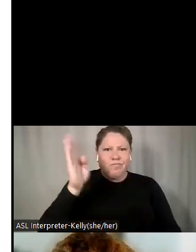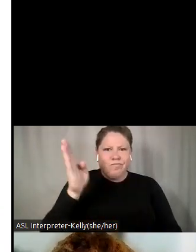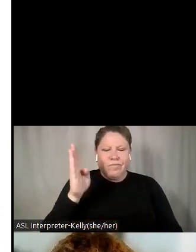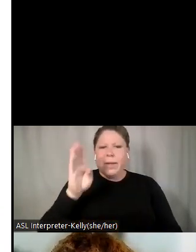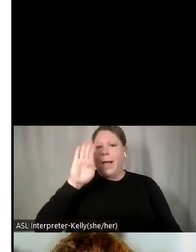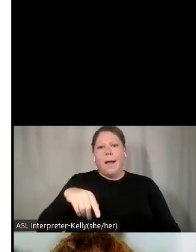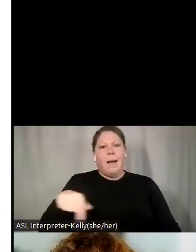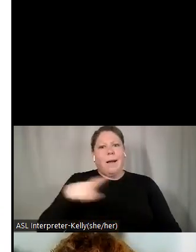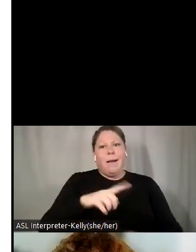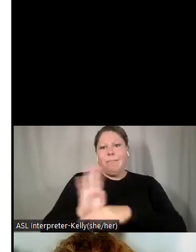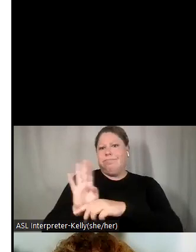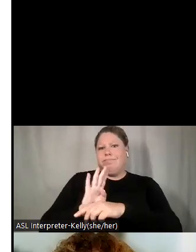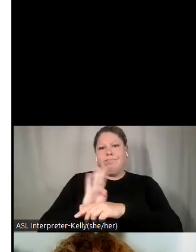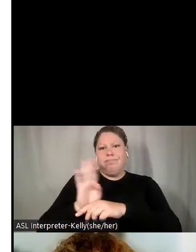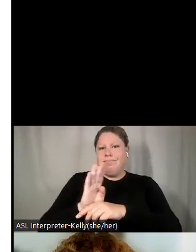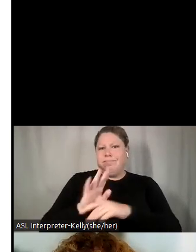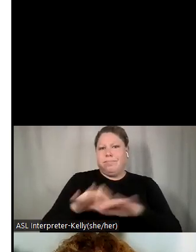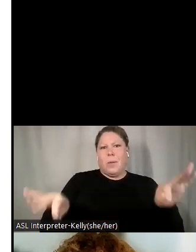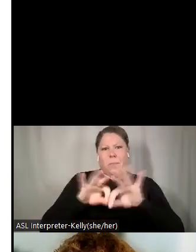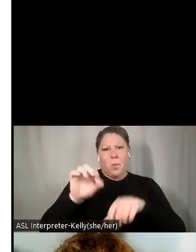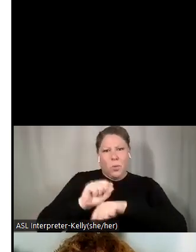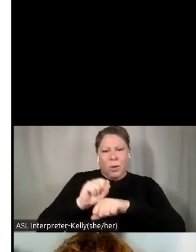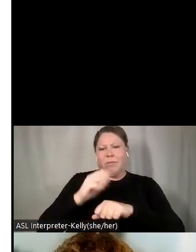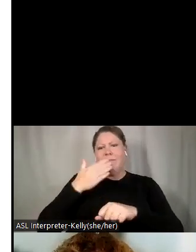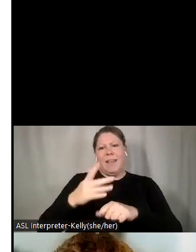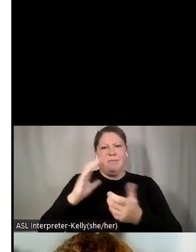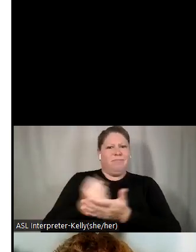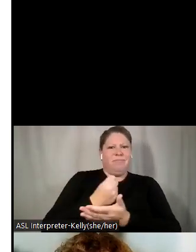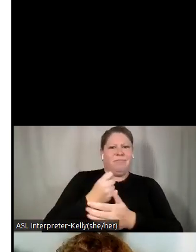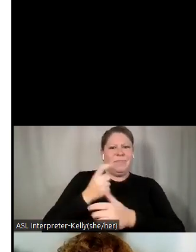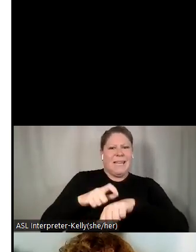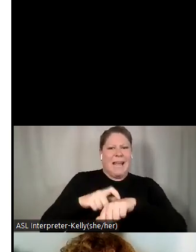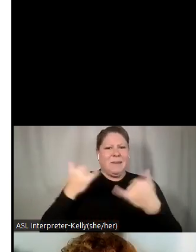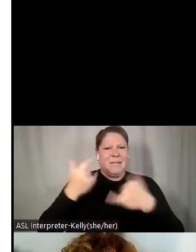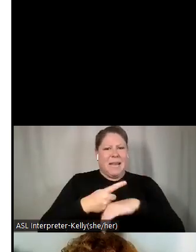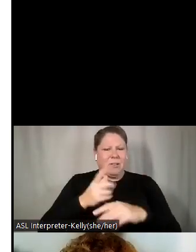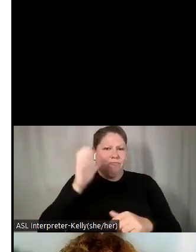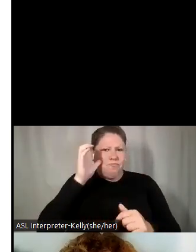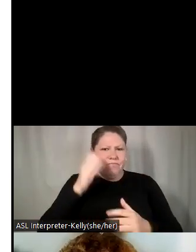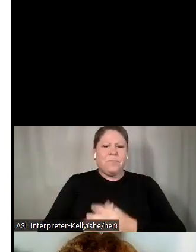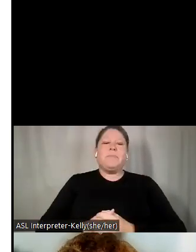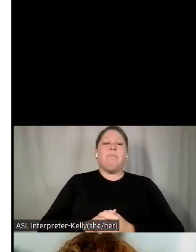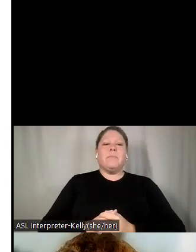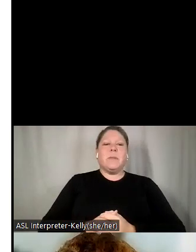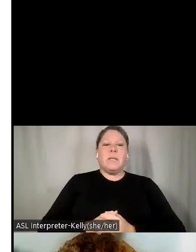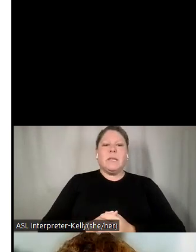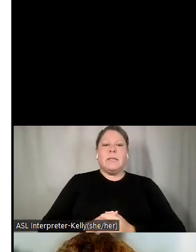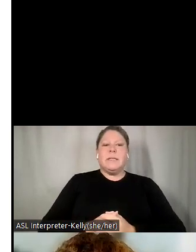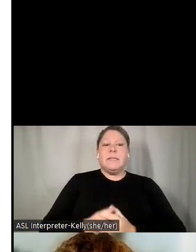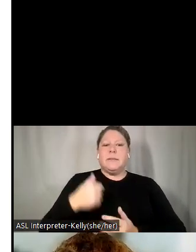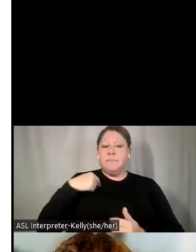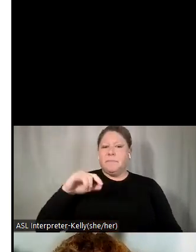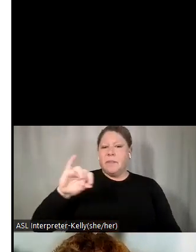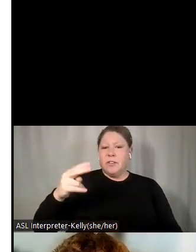busy with important work, and so I really appreciate that you would carve out time to join us. What Jonathan and I are going to share with you over the course of the